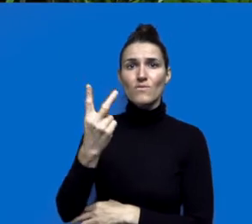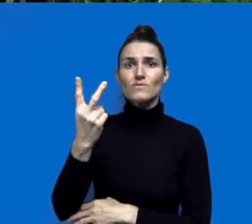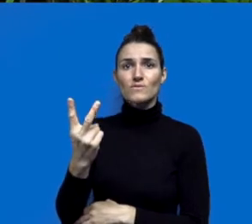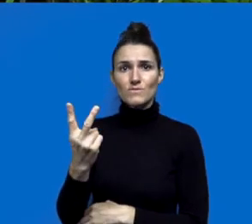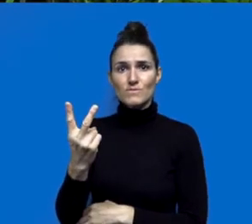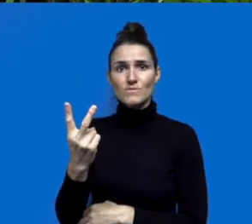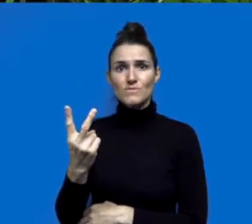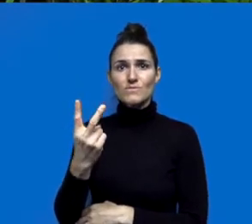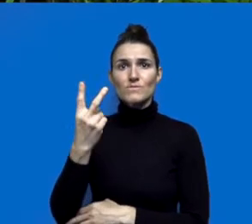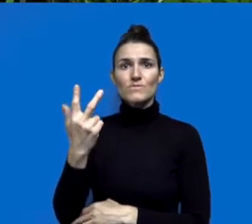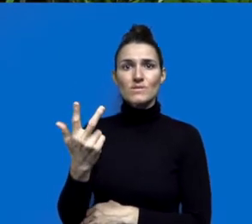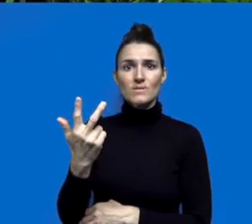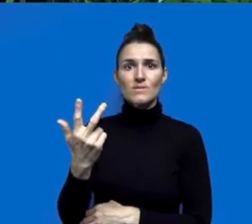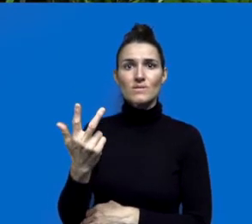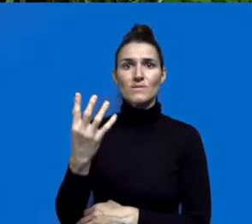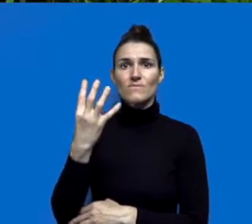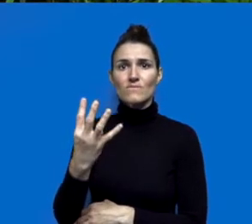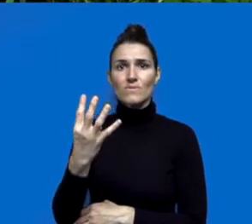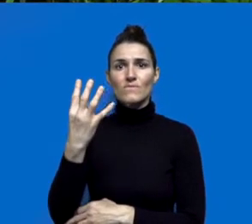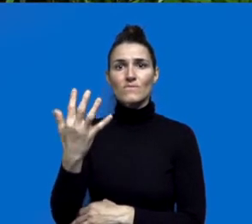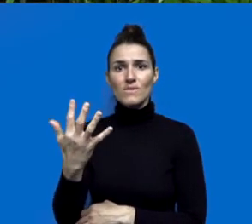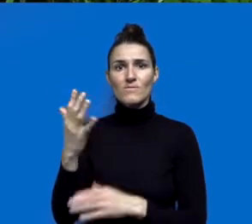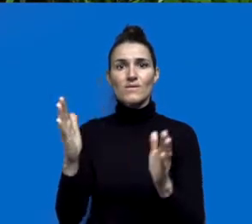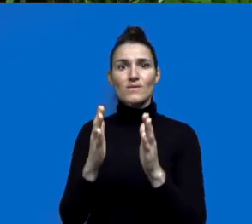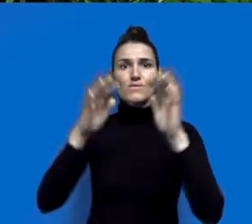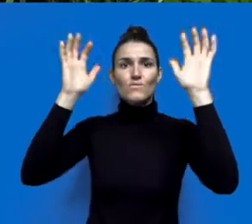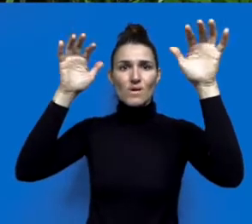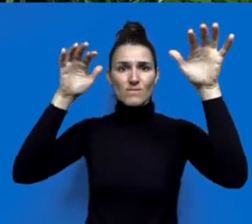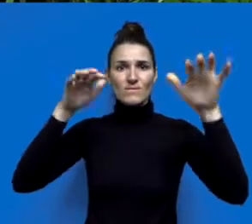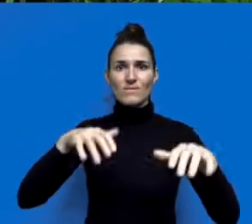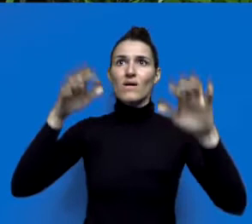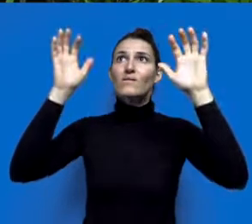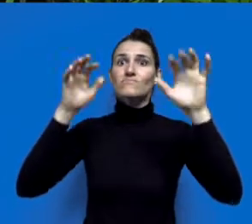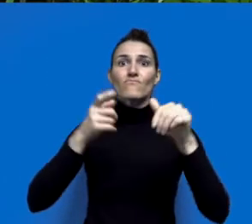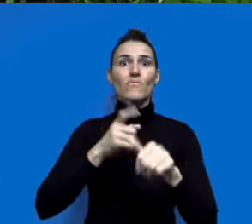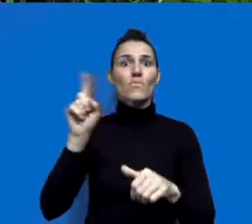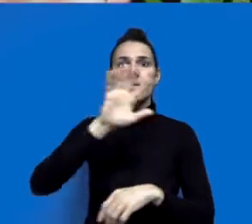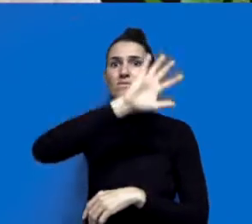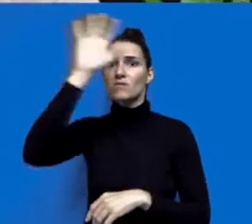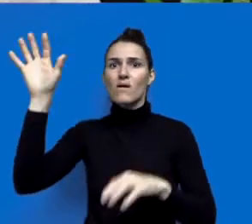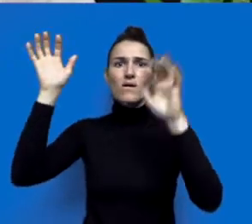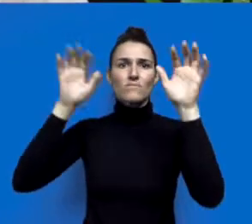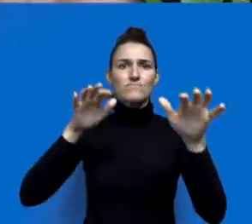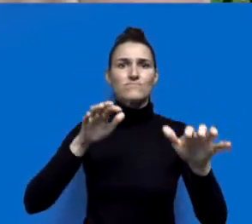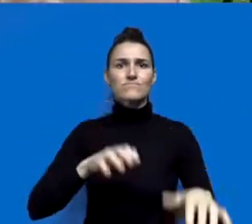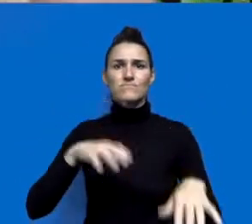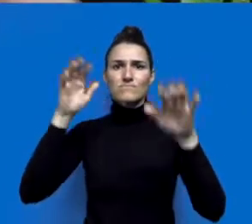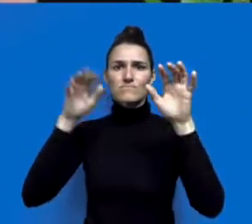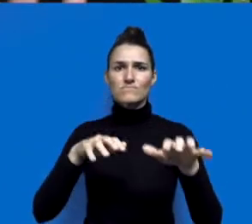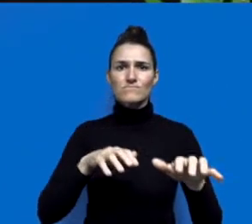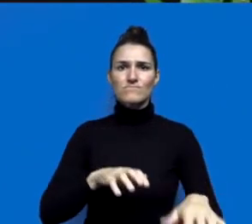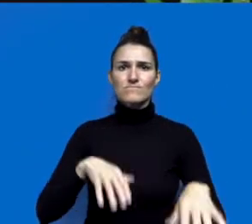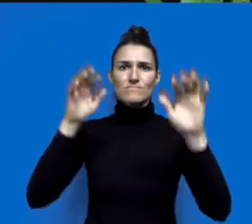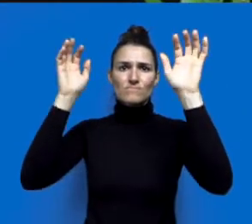One little raindrop falling from the sky, falling from the sky,